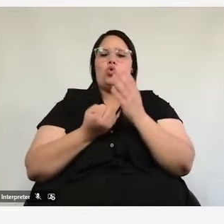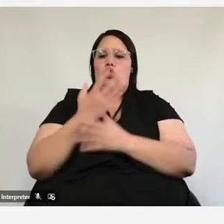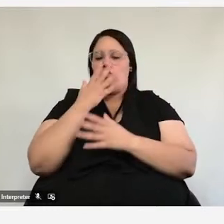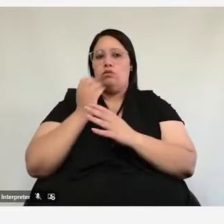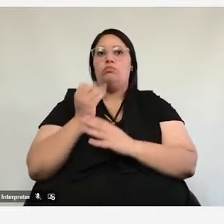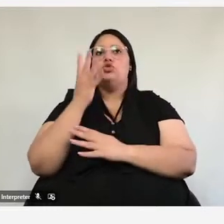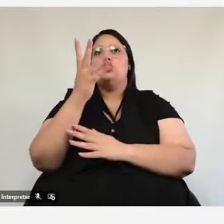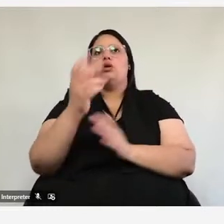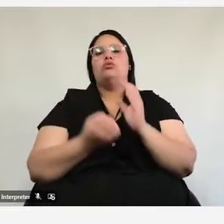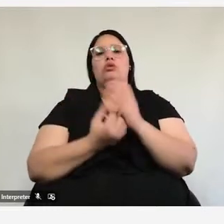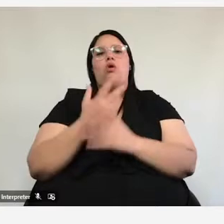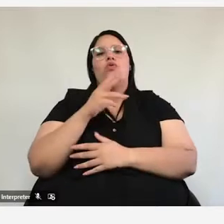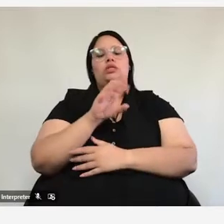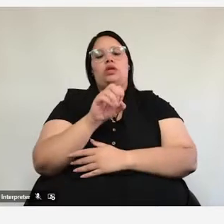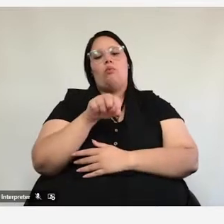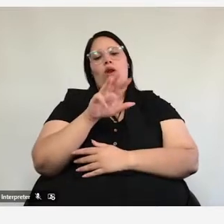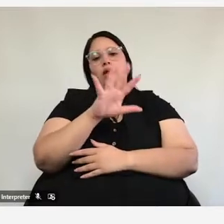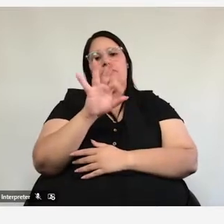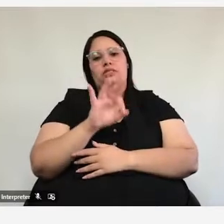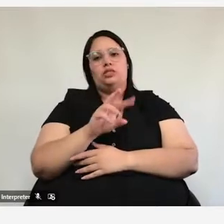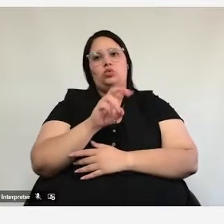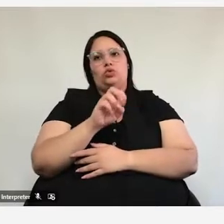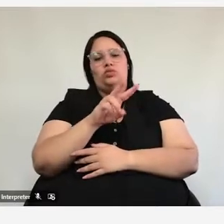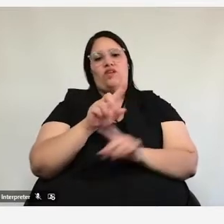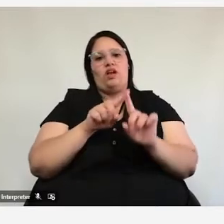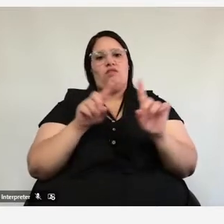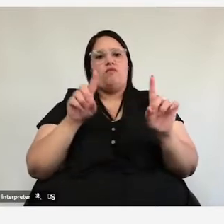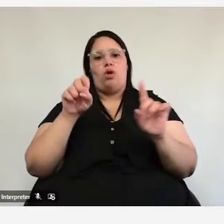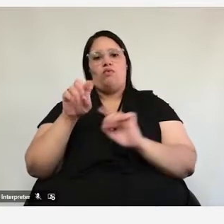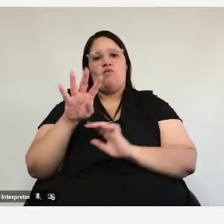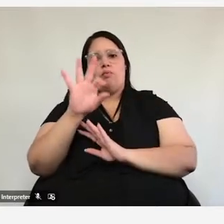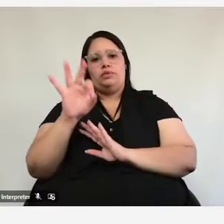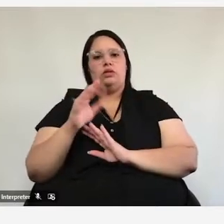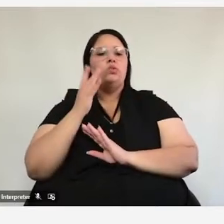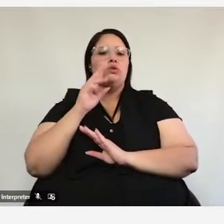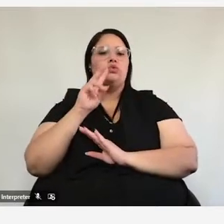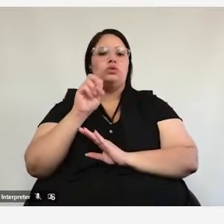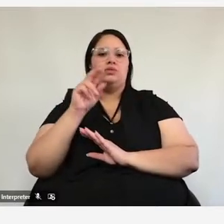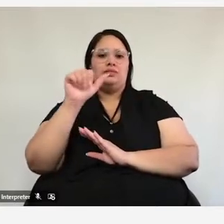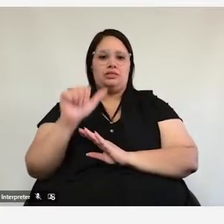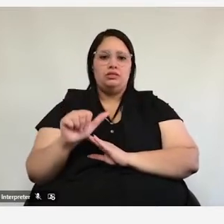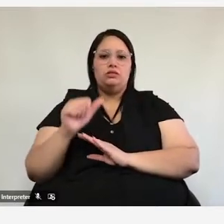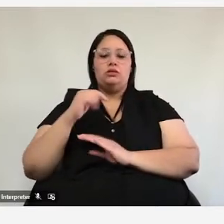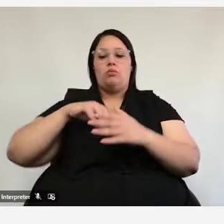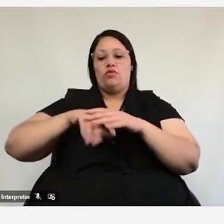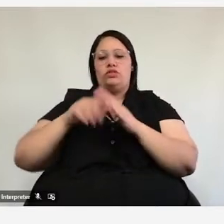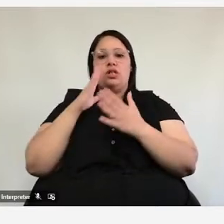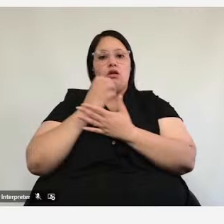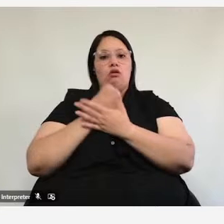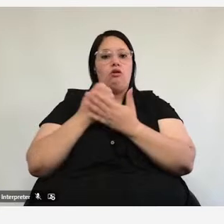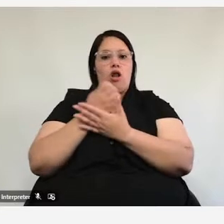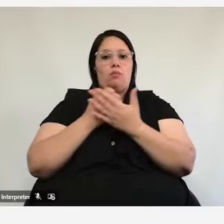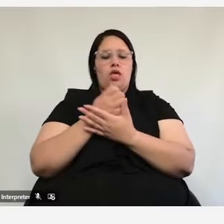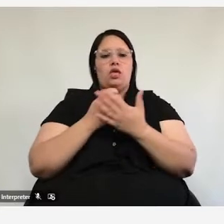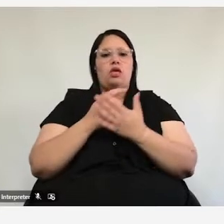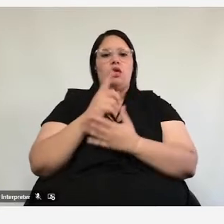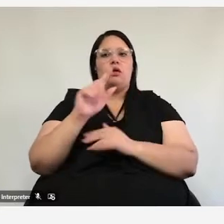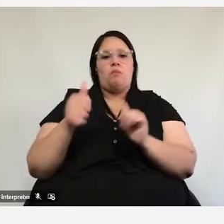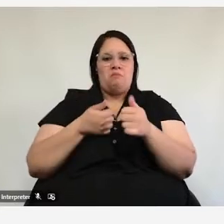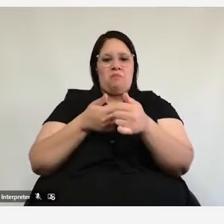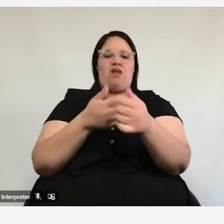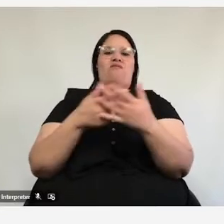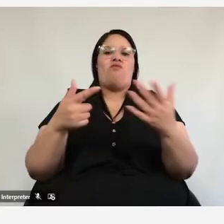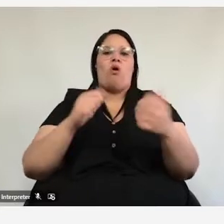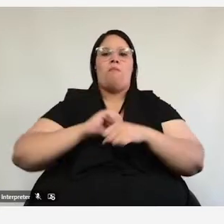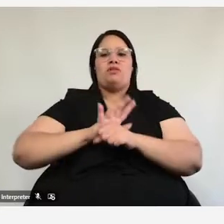of 0.9% in 2025 and 1.4% in 2026. Our provincial economy has rebounded from the pandemic, with